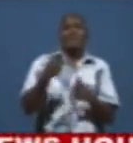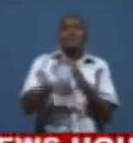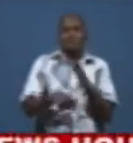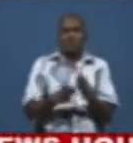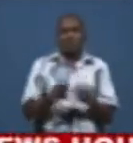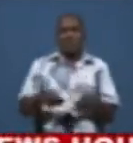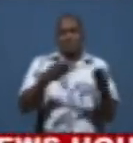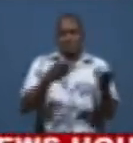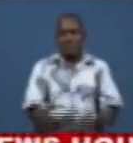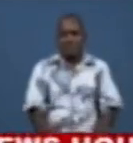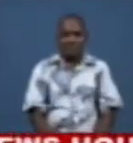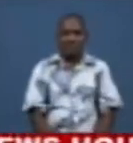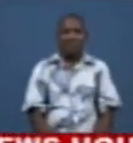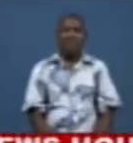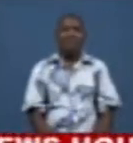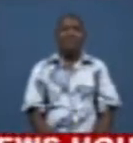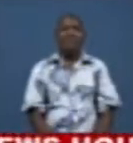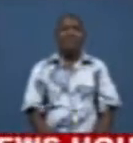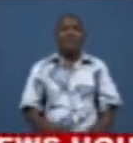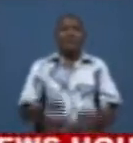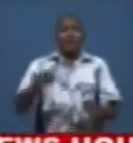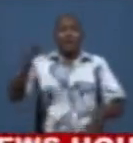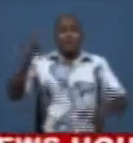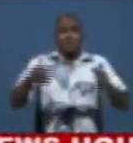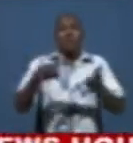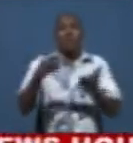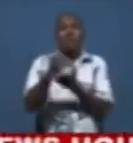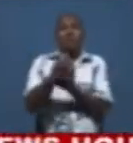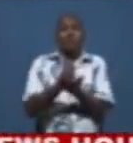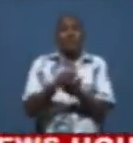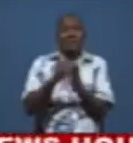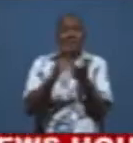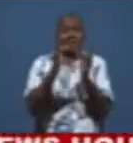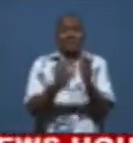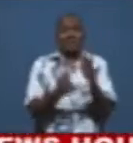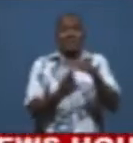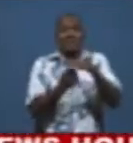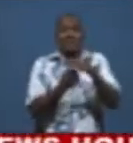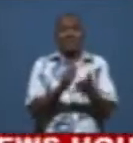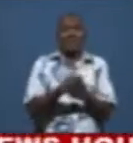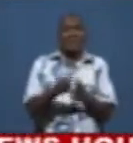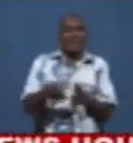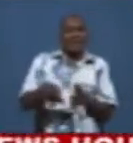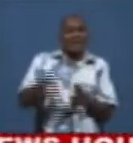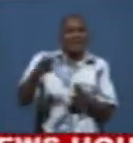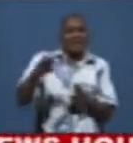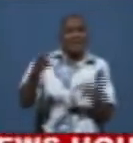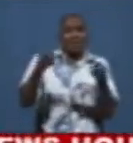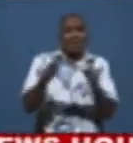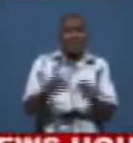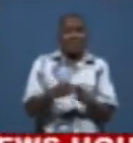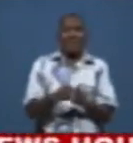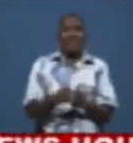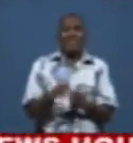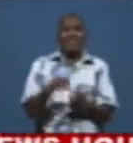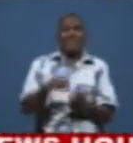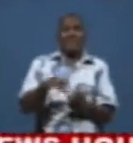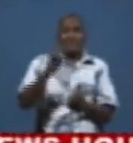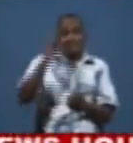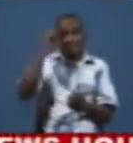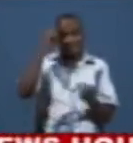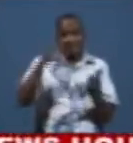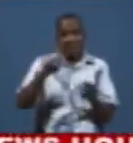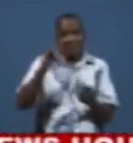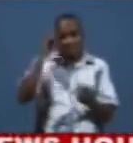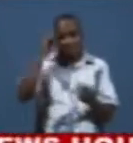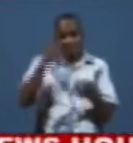contracts, unquote. Court documents and proceedings on the internet say a high-ranking elected Ghanaian government